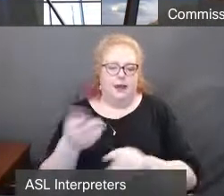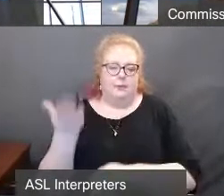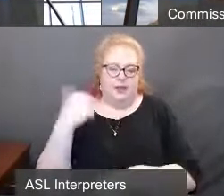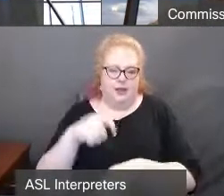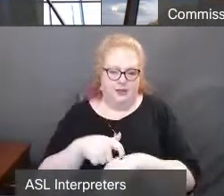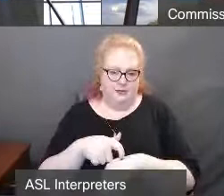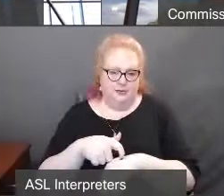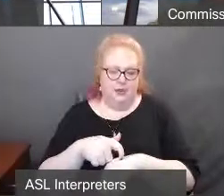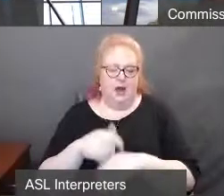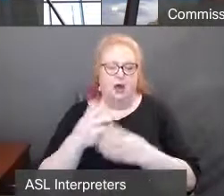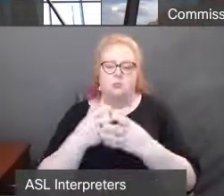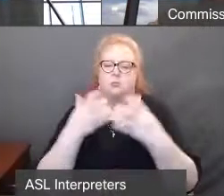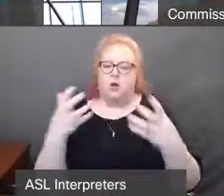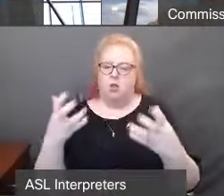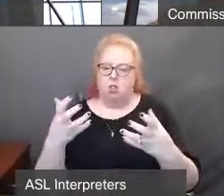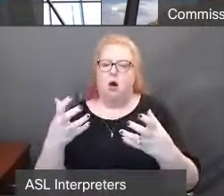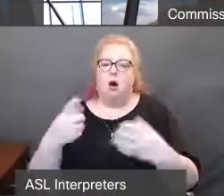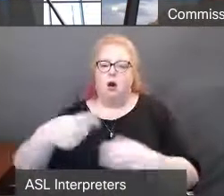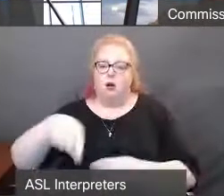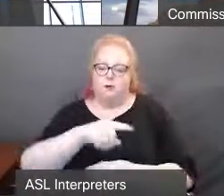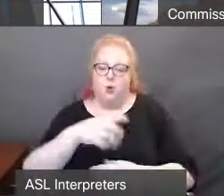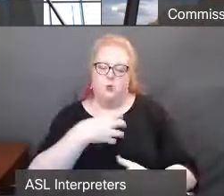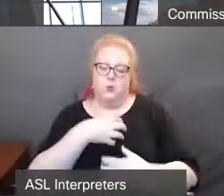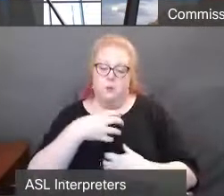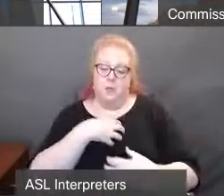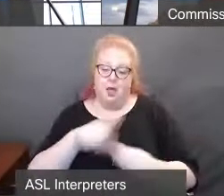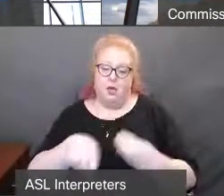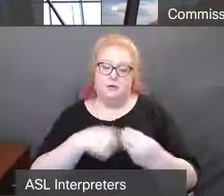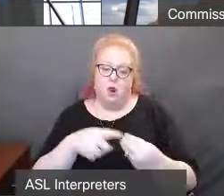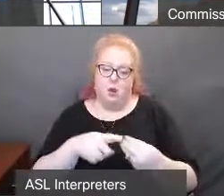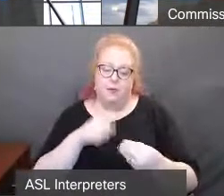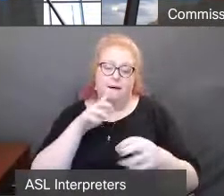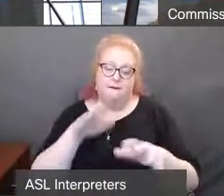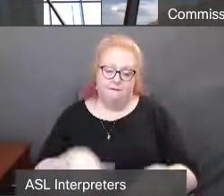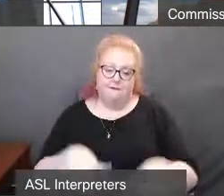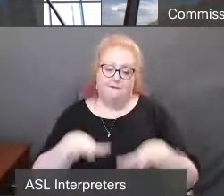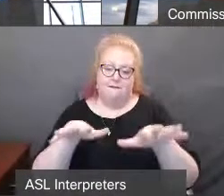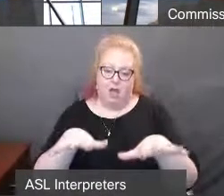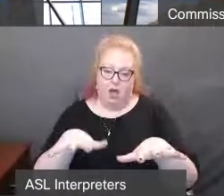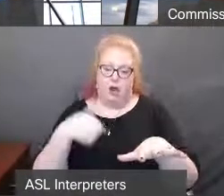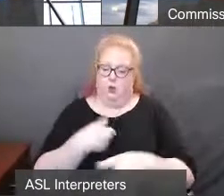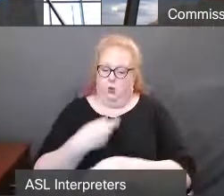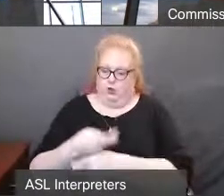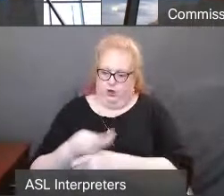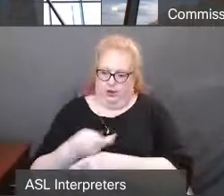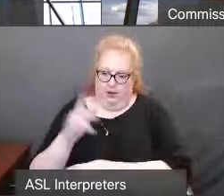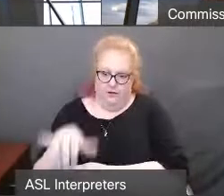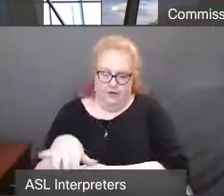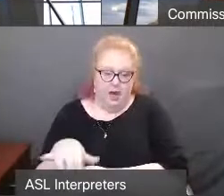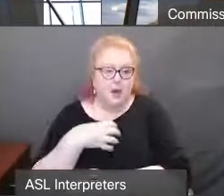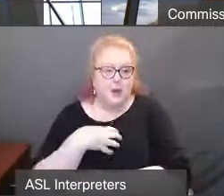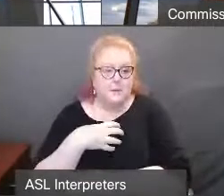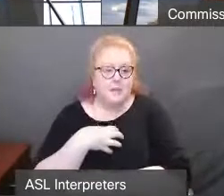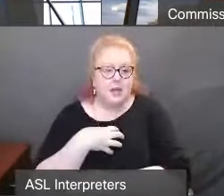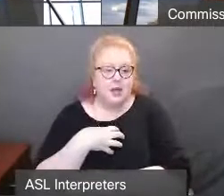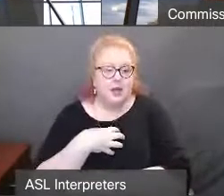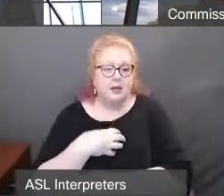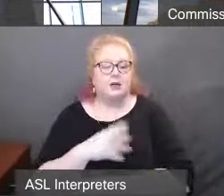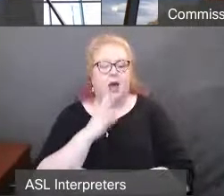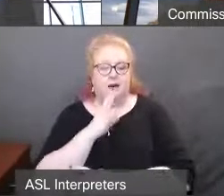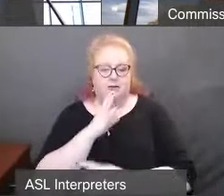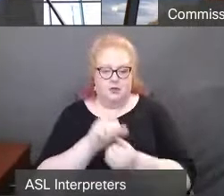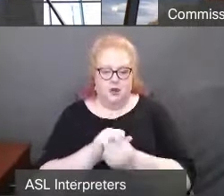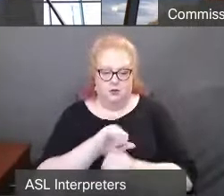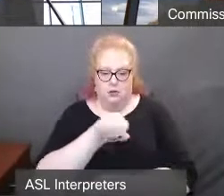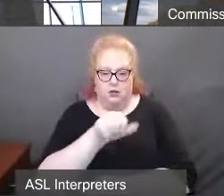about flooding. And we took care of that complaint. I said, and Jamie actually